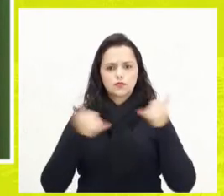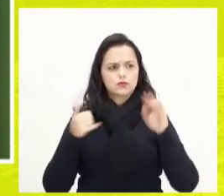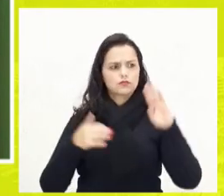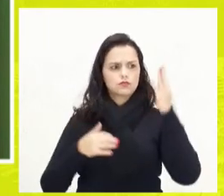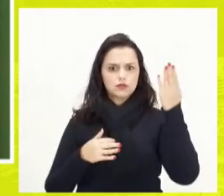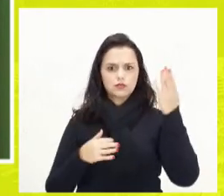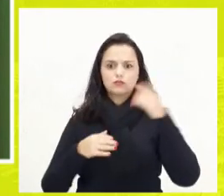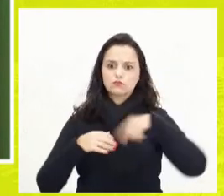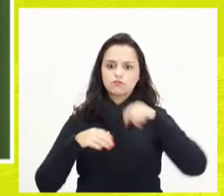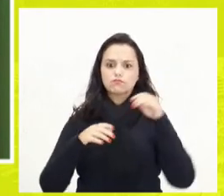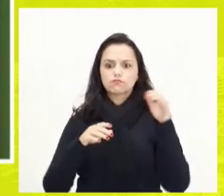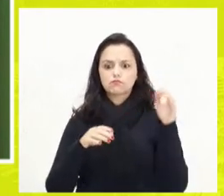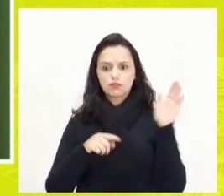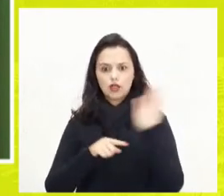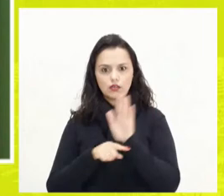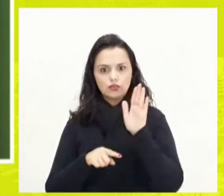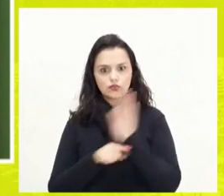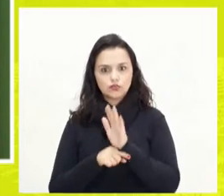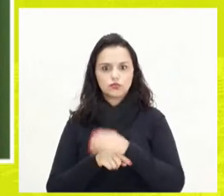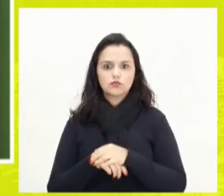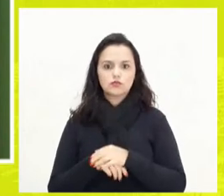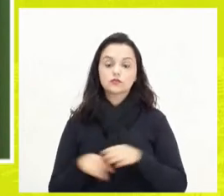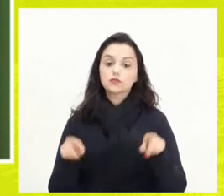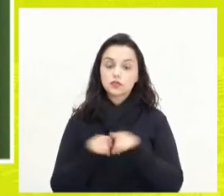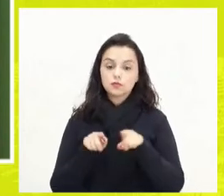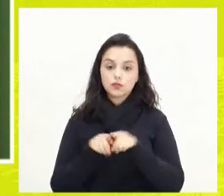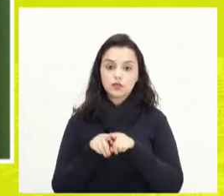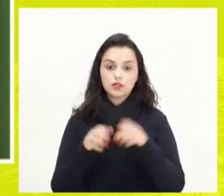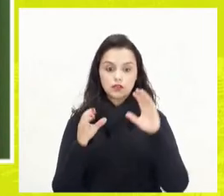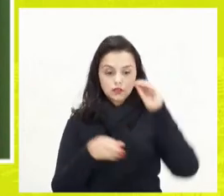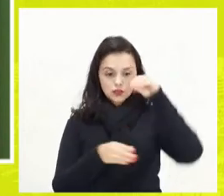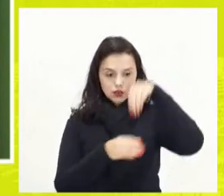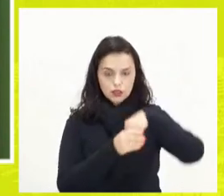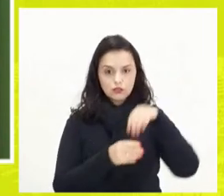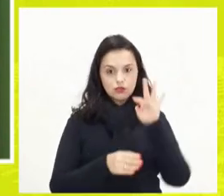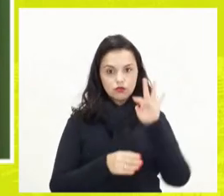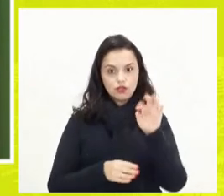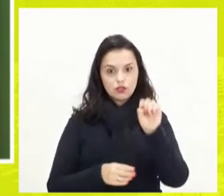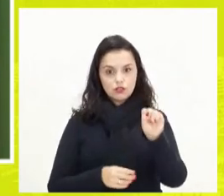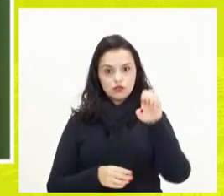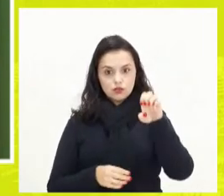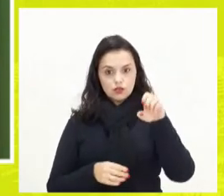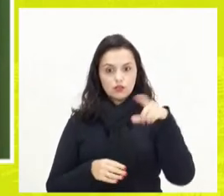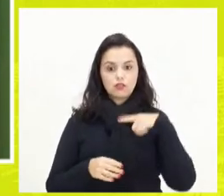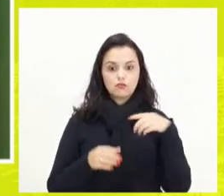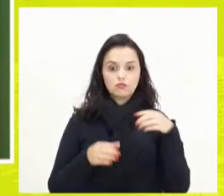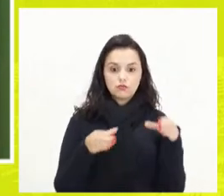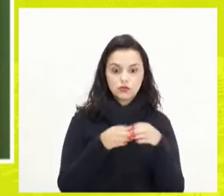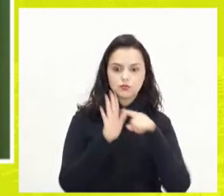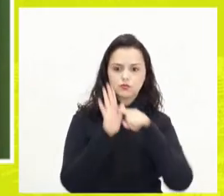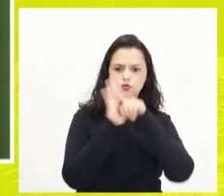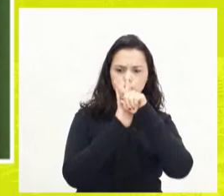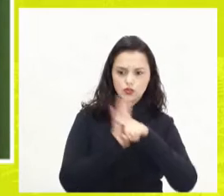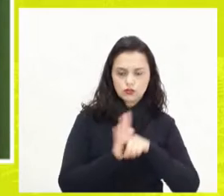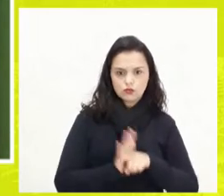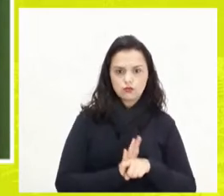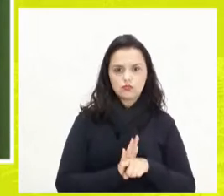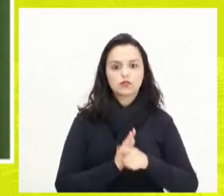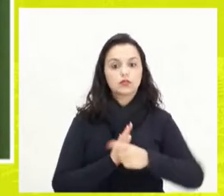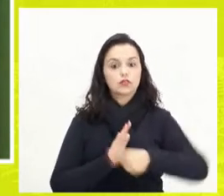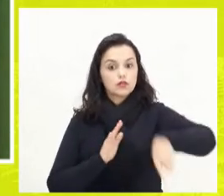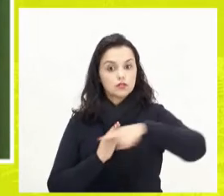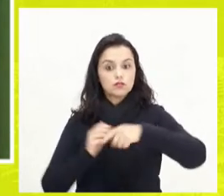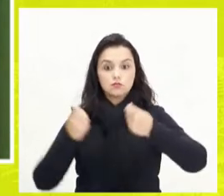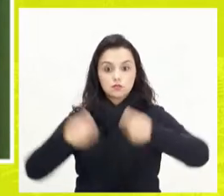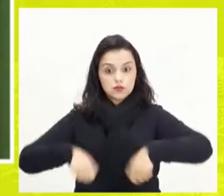of some urgency it's important to to have the checkers um close to